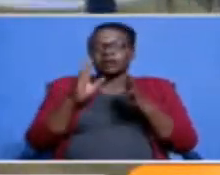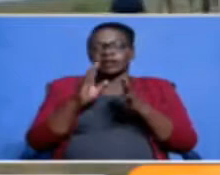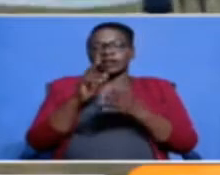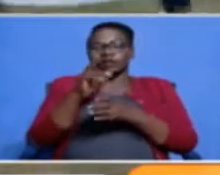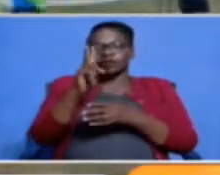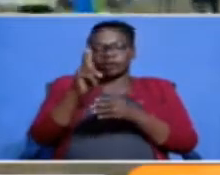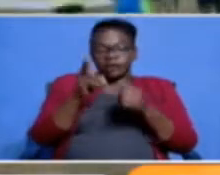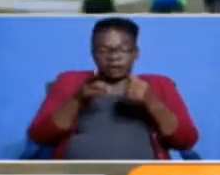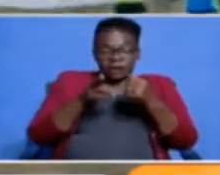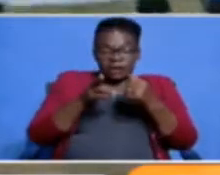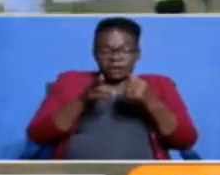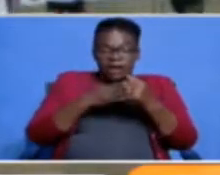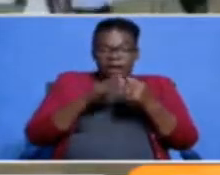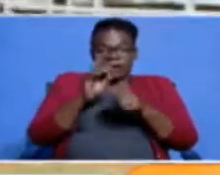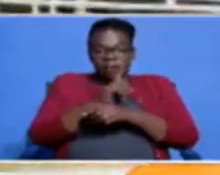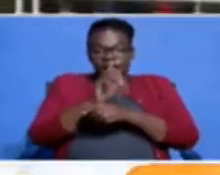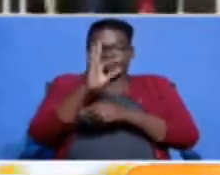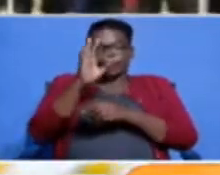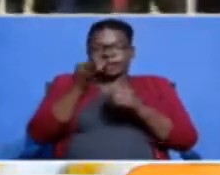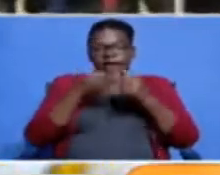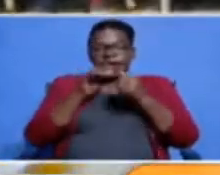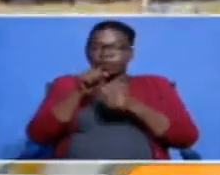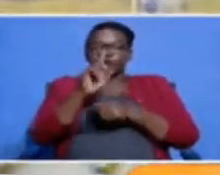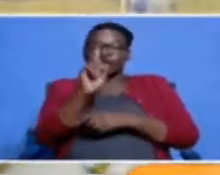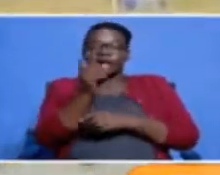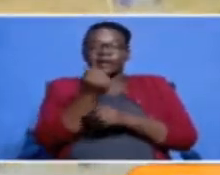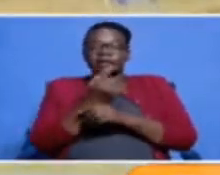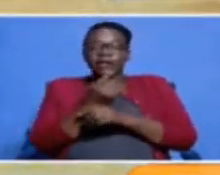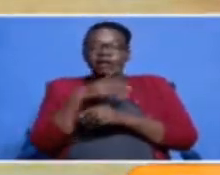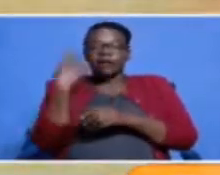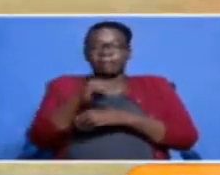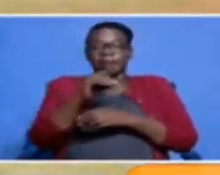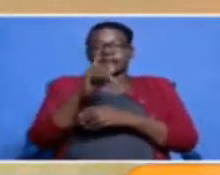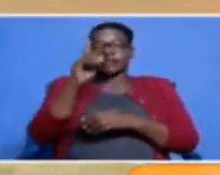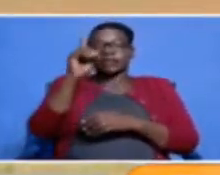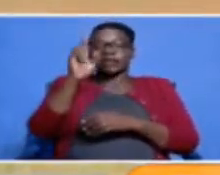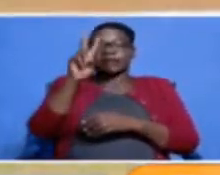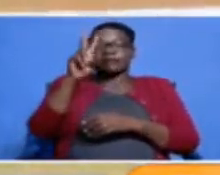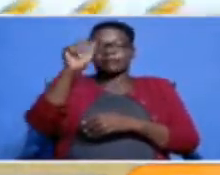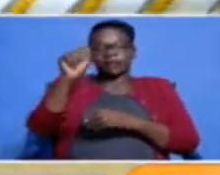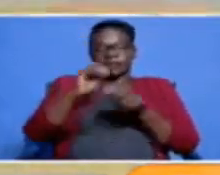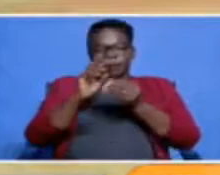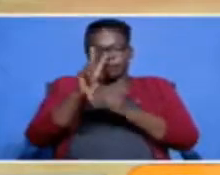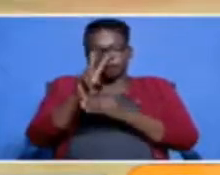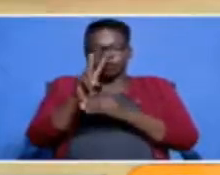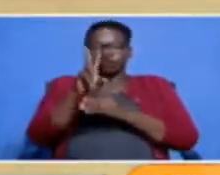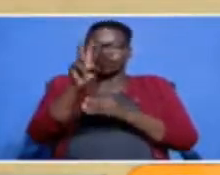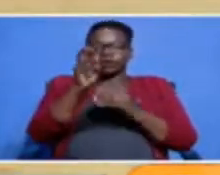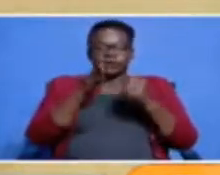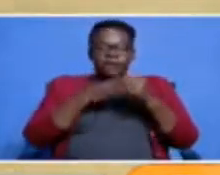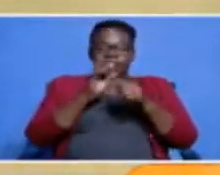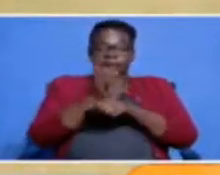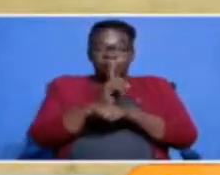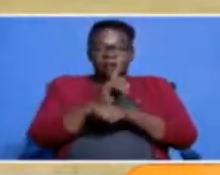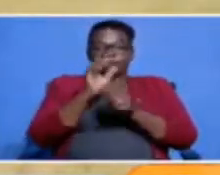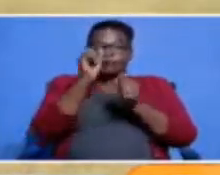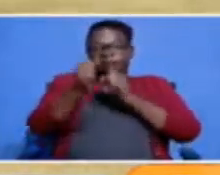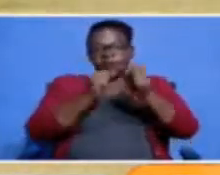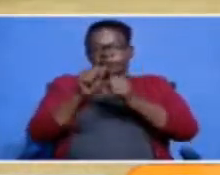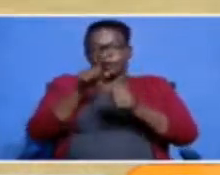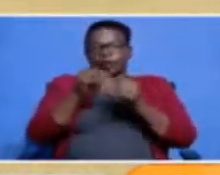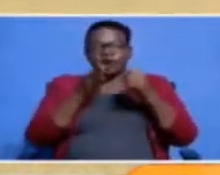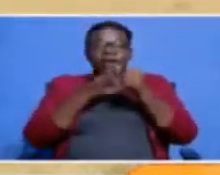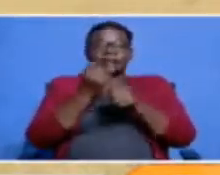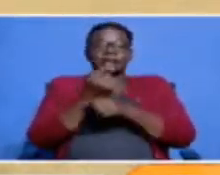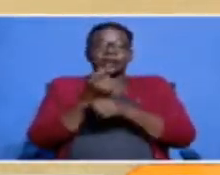of 29 minutes, 38.1 seconds, edging Davis Kimeli, who was second in a time of 29 minutes,